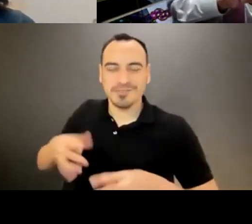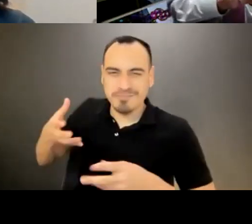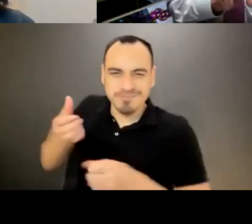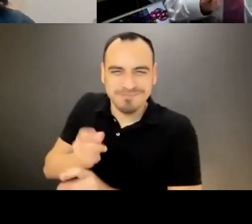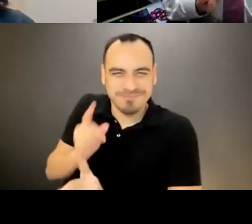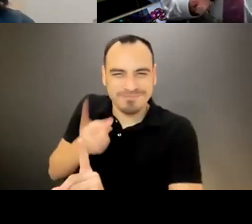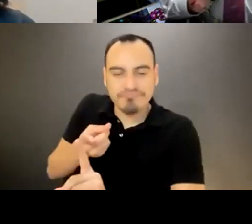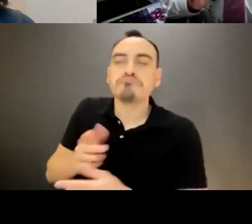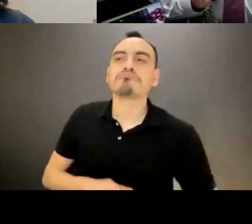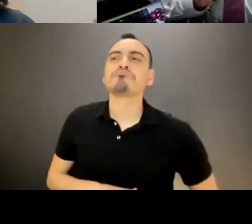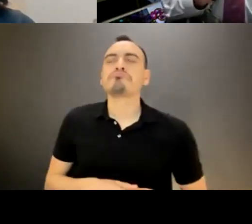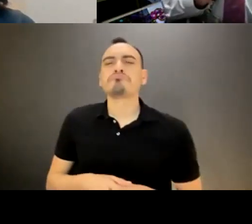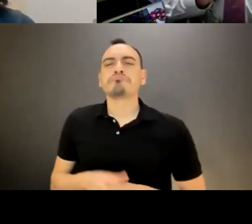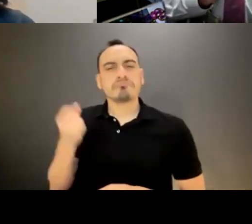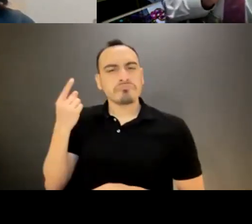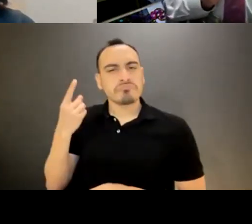here's the deal.